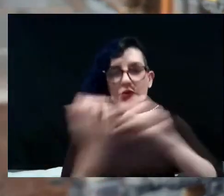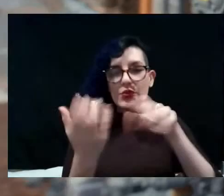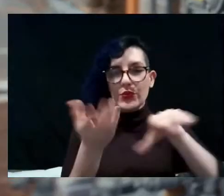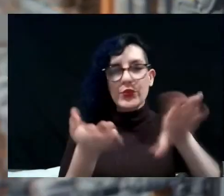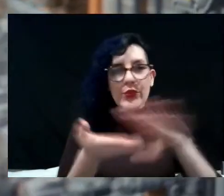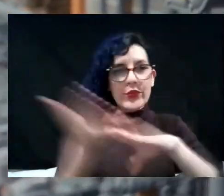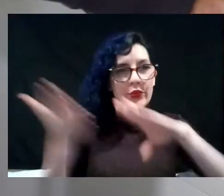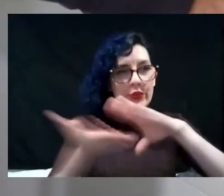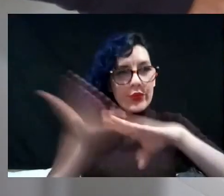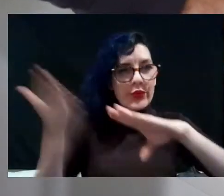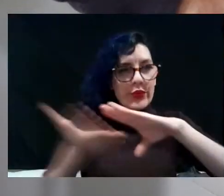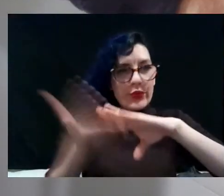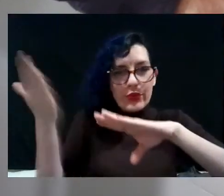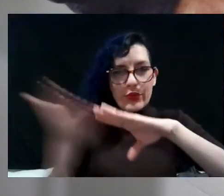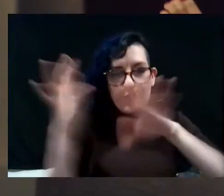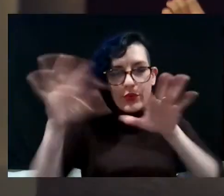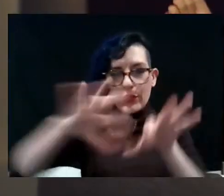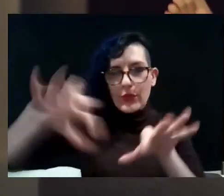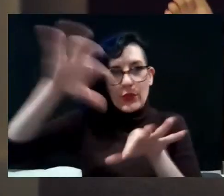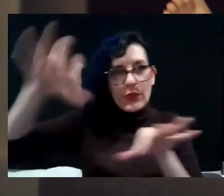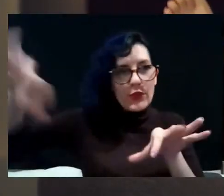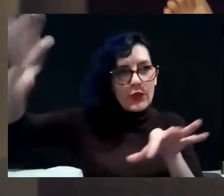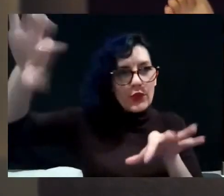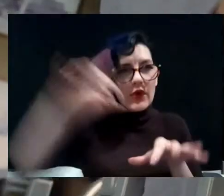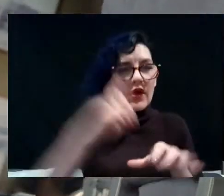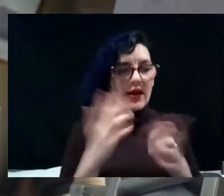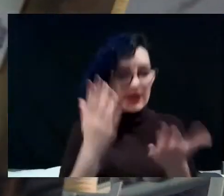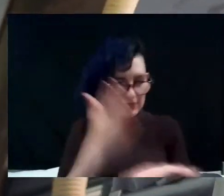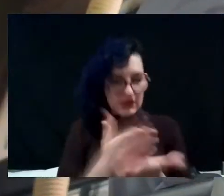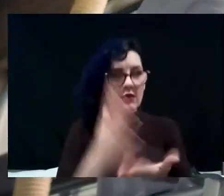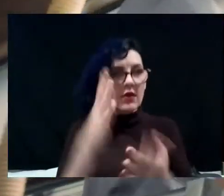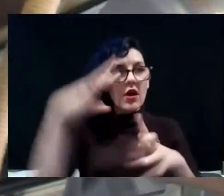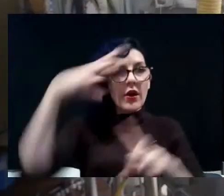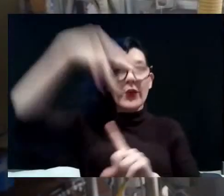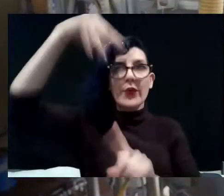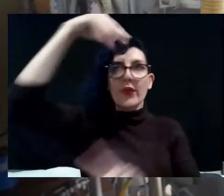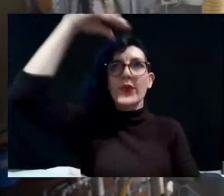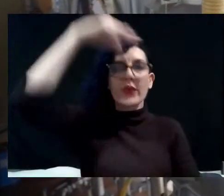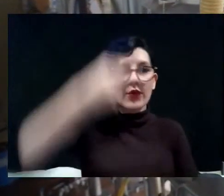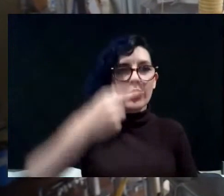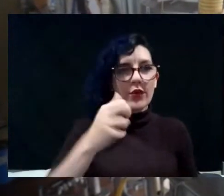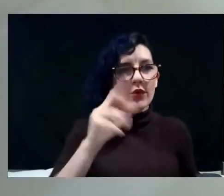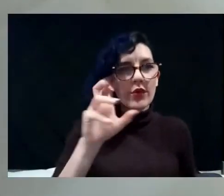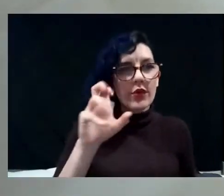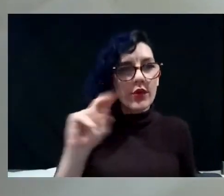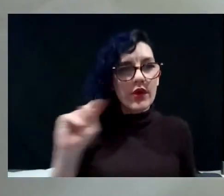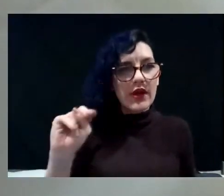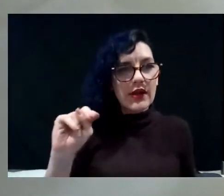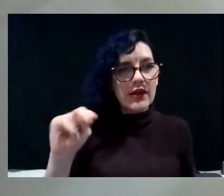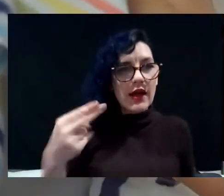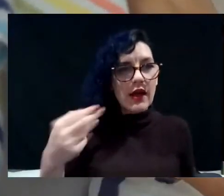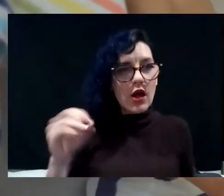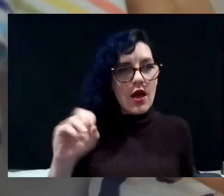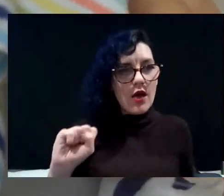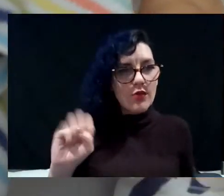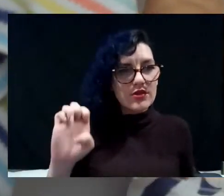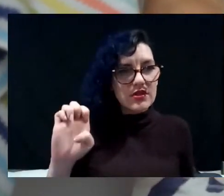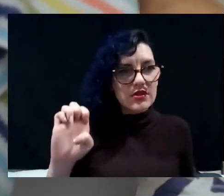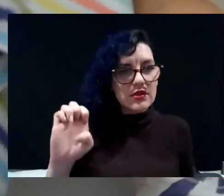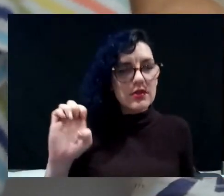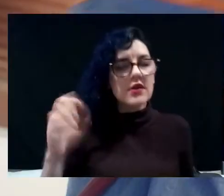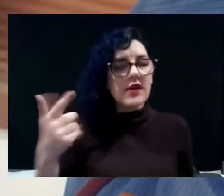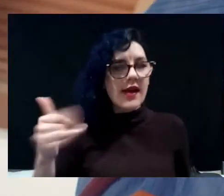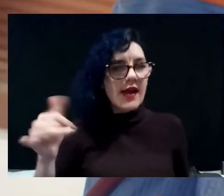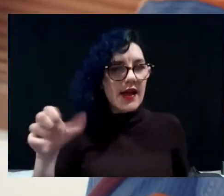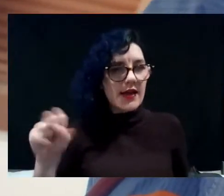atmosphere? Welcome to What If, and meet the newest renewable natural gas, an energy